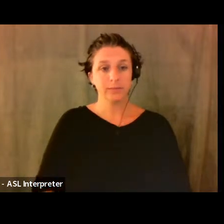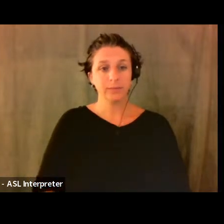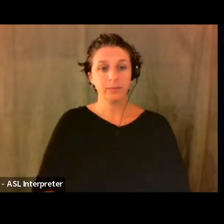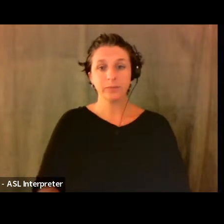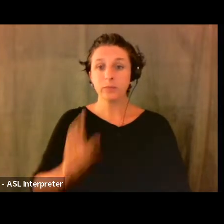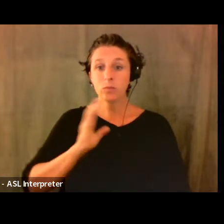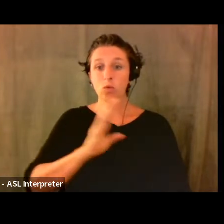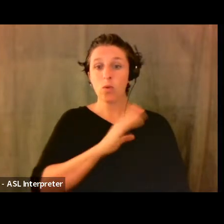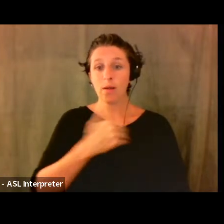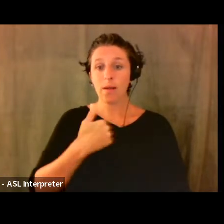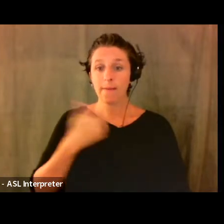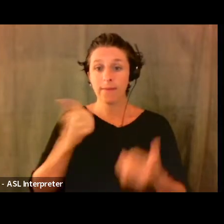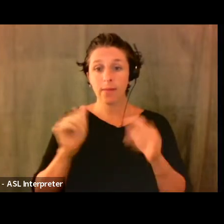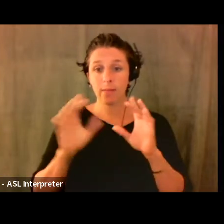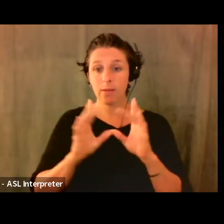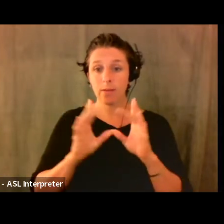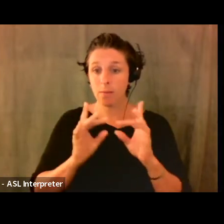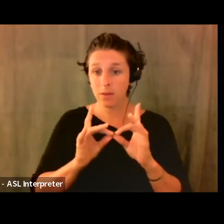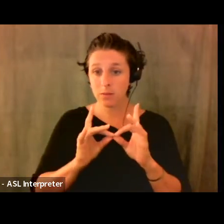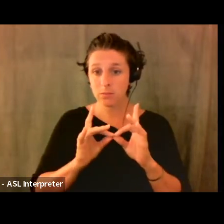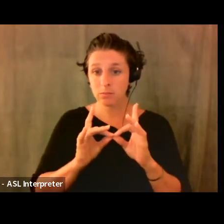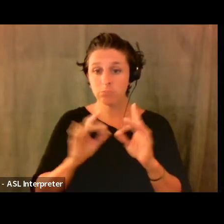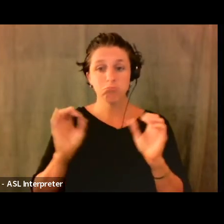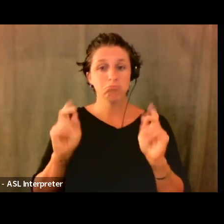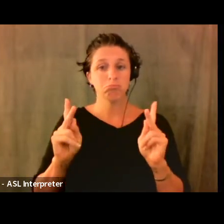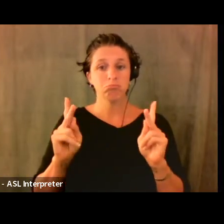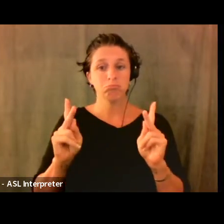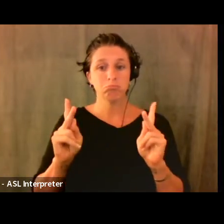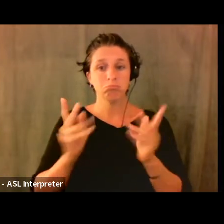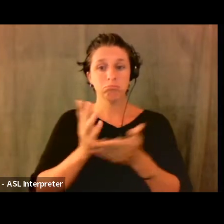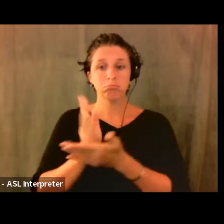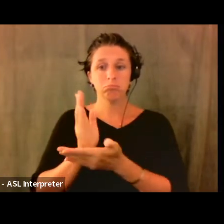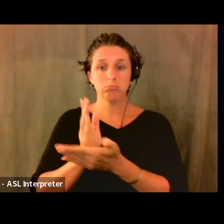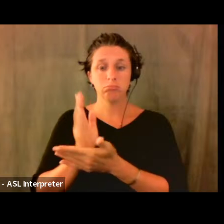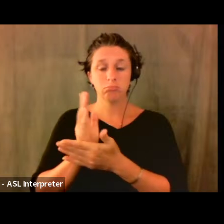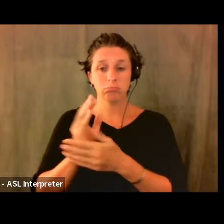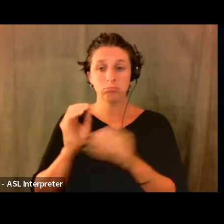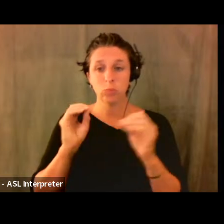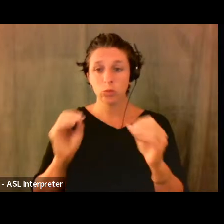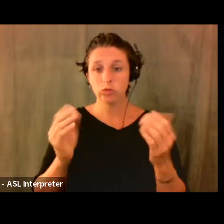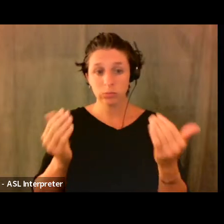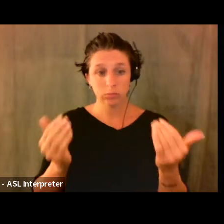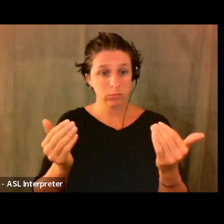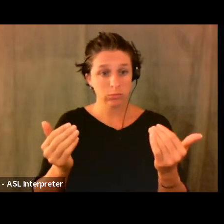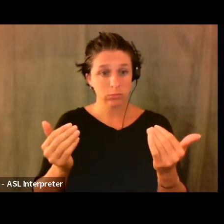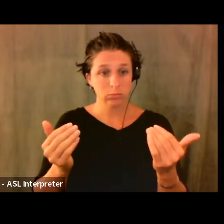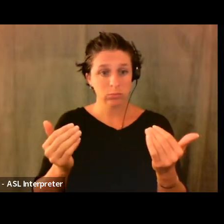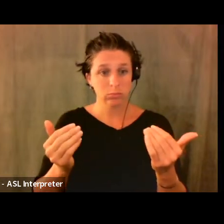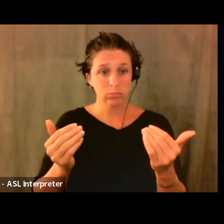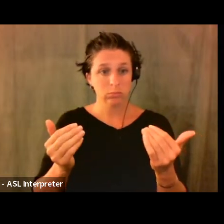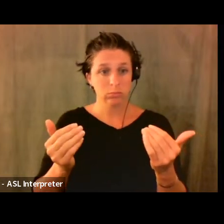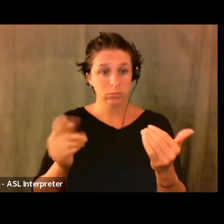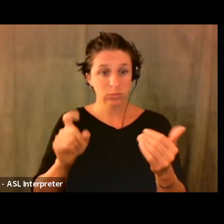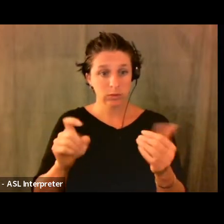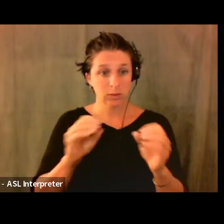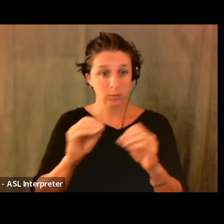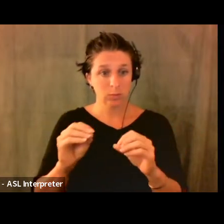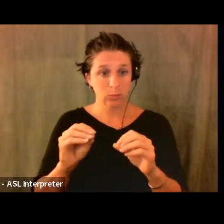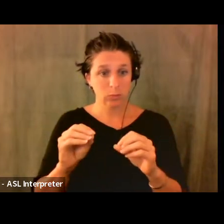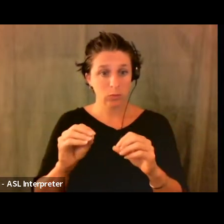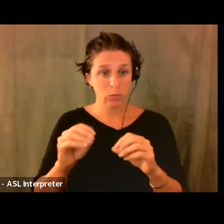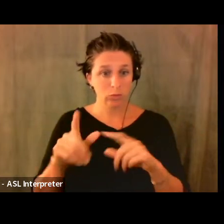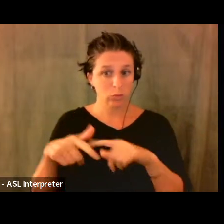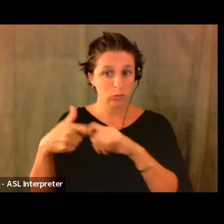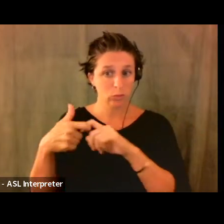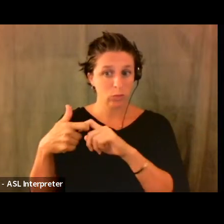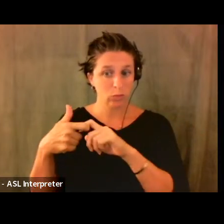board have any comments on that? Okay, all right, motion. Do we need a motion to table?